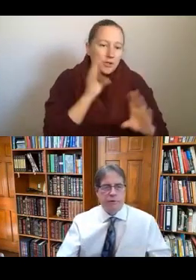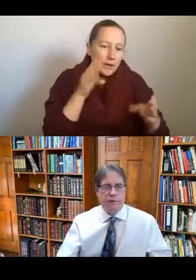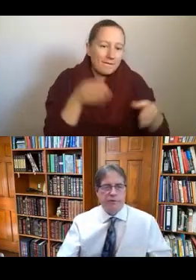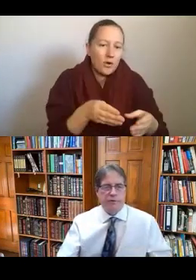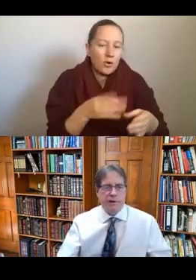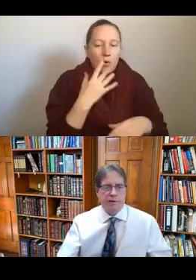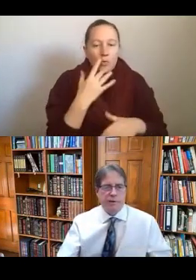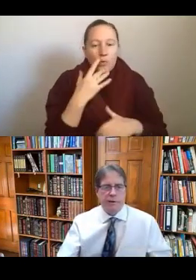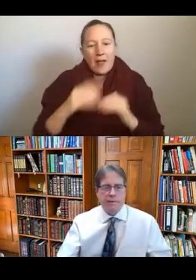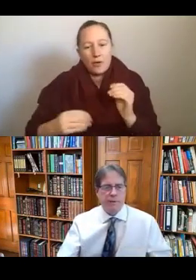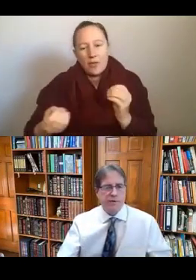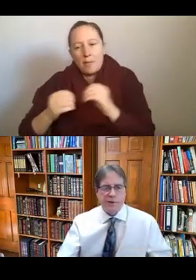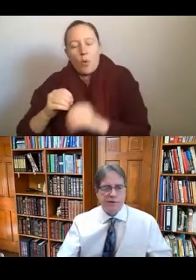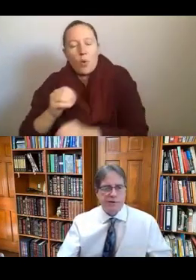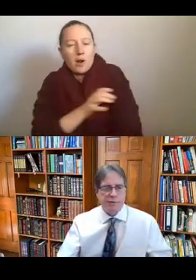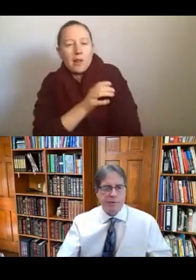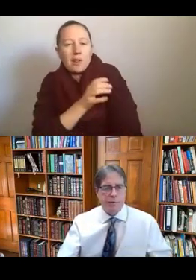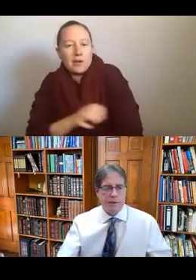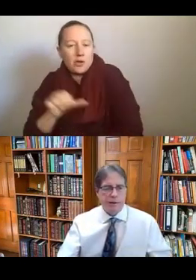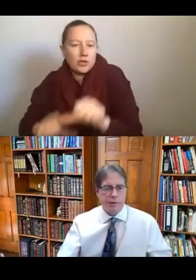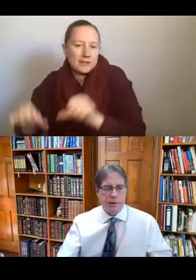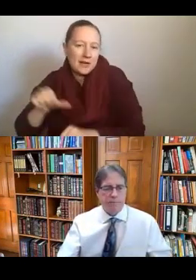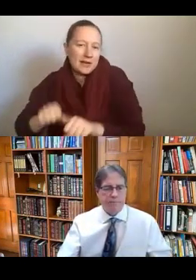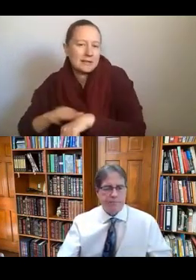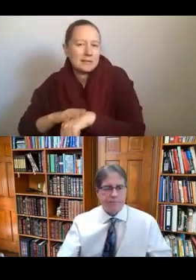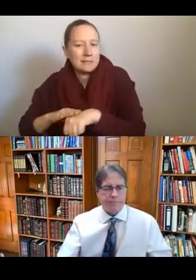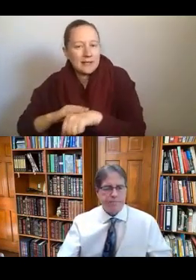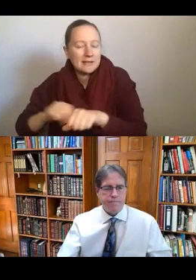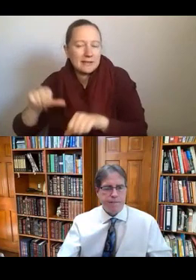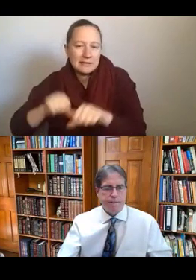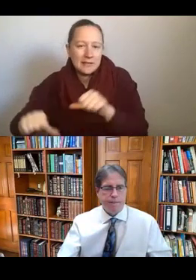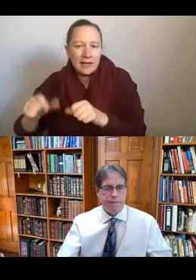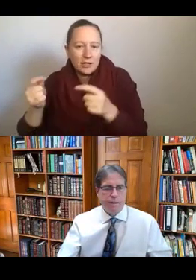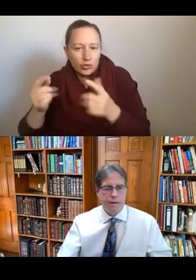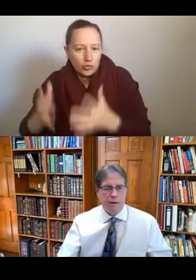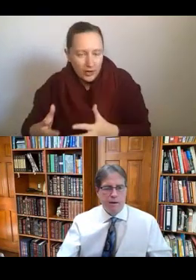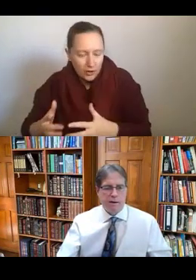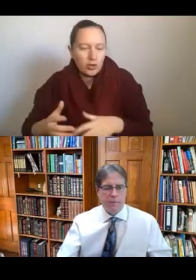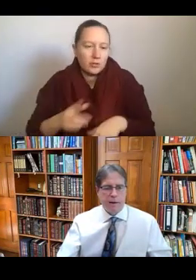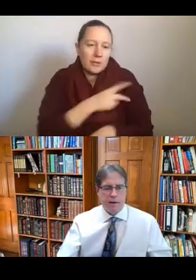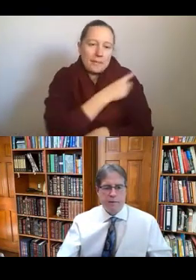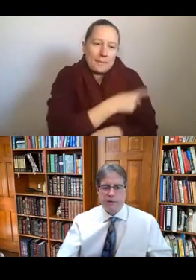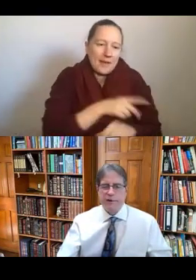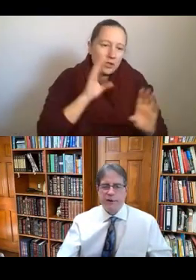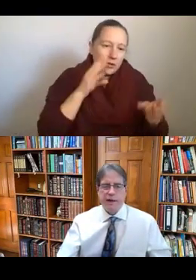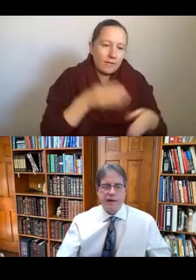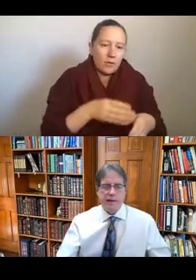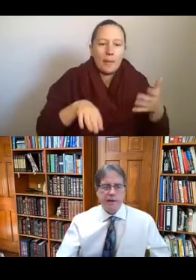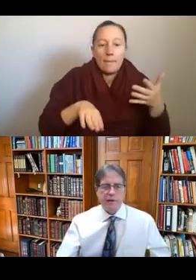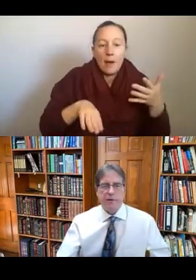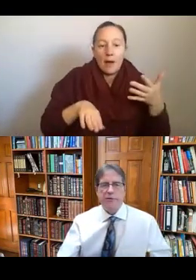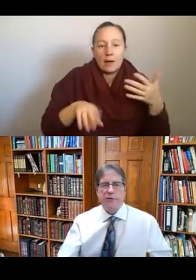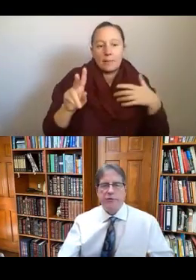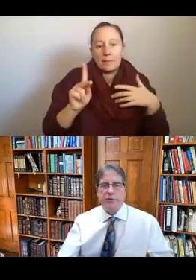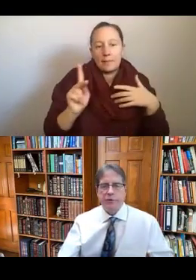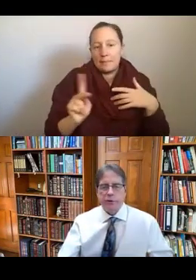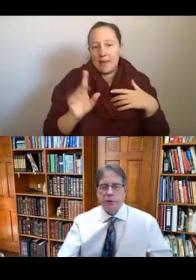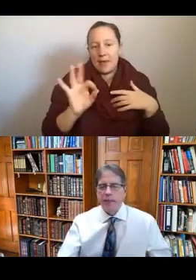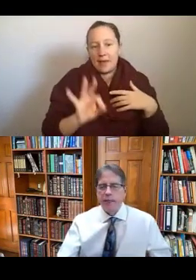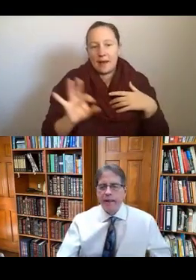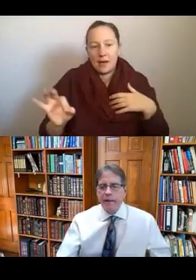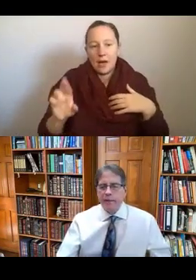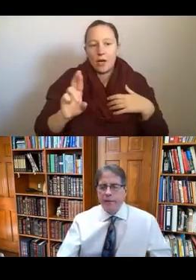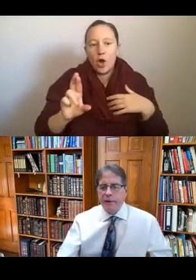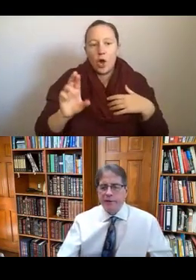more clinical science, basic sciences up here with the KLA. And at the bottom, you see the K99